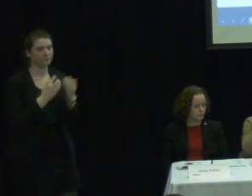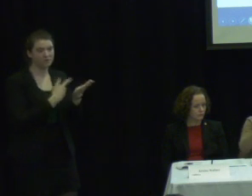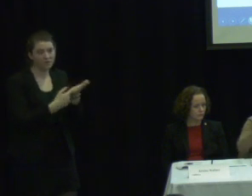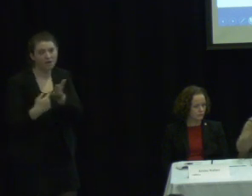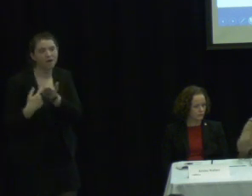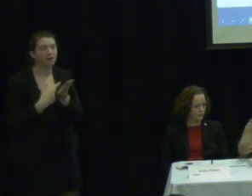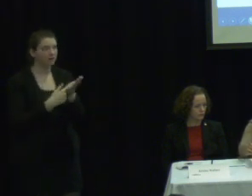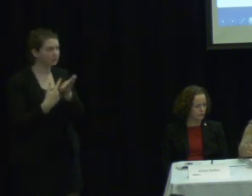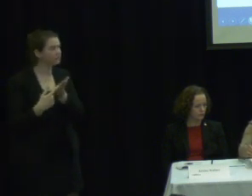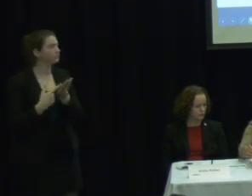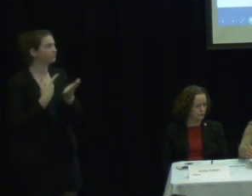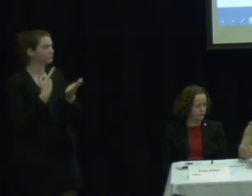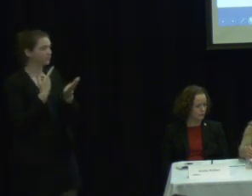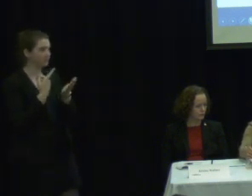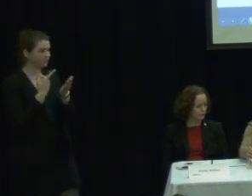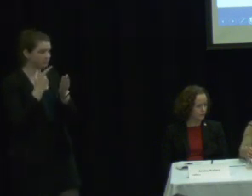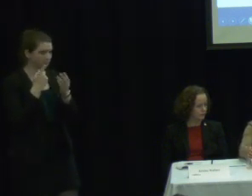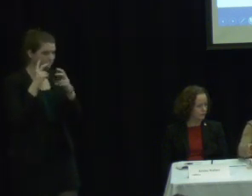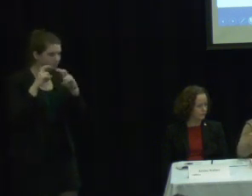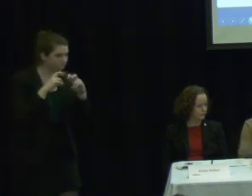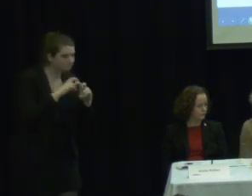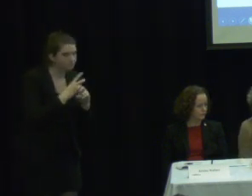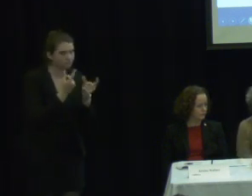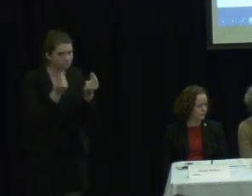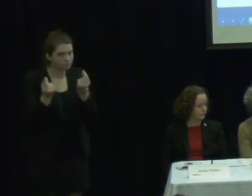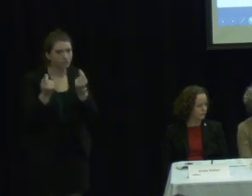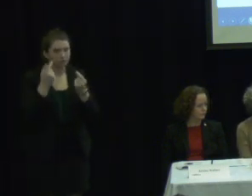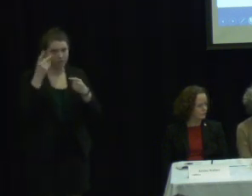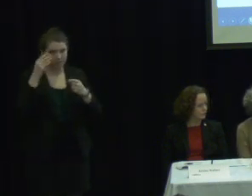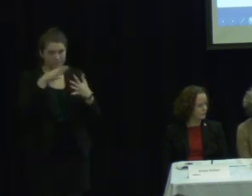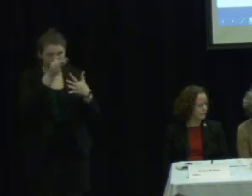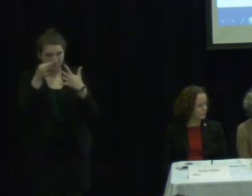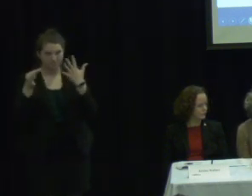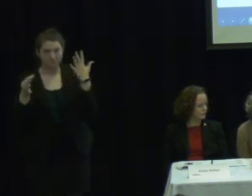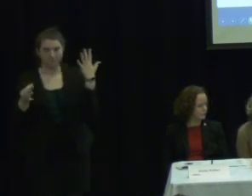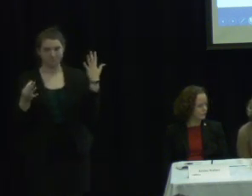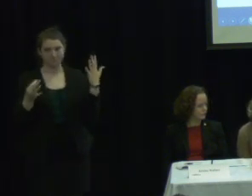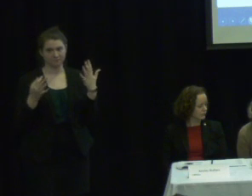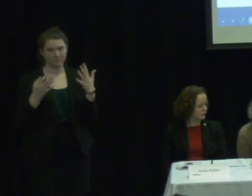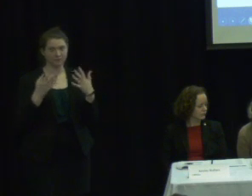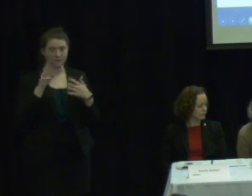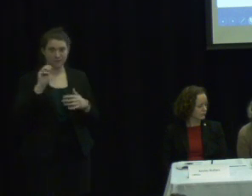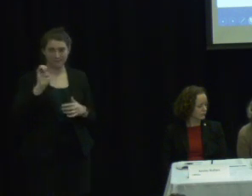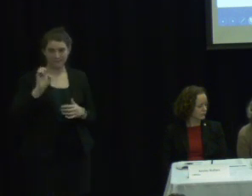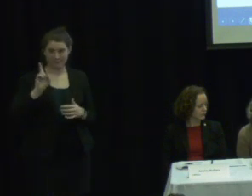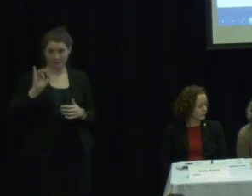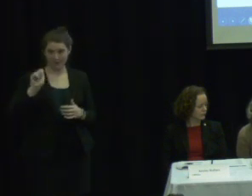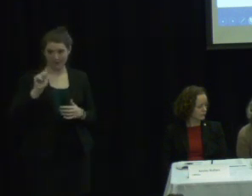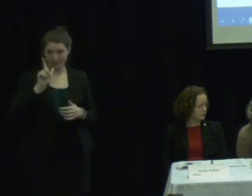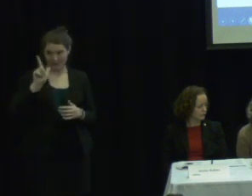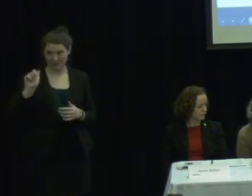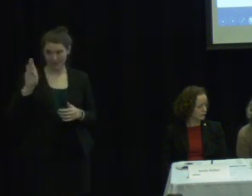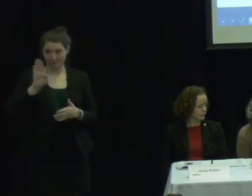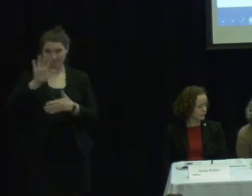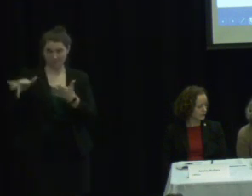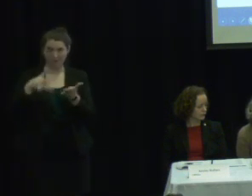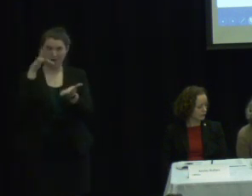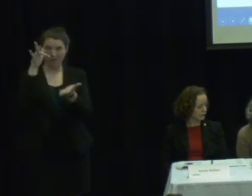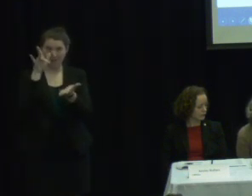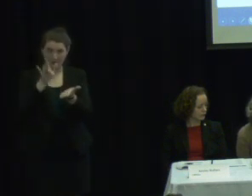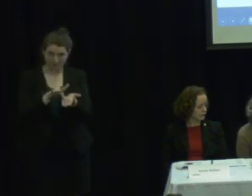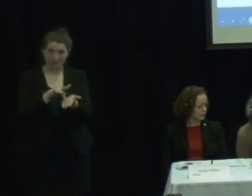individuals. We're looking and exploring a variety of options. The media lab is smack dab in what will